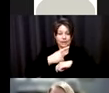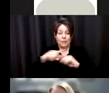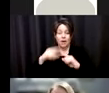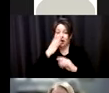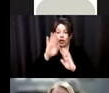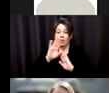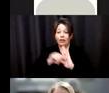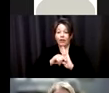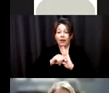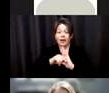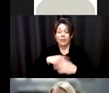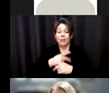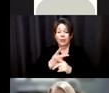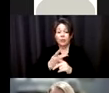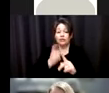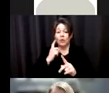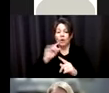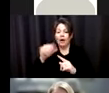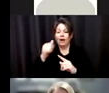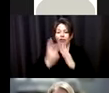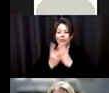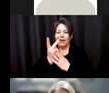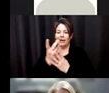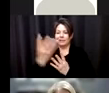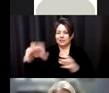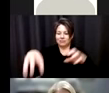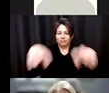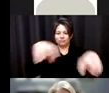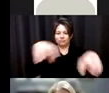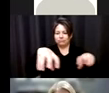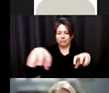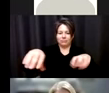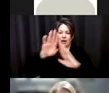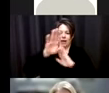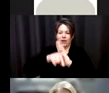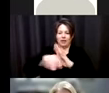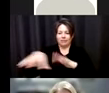background is being produced by the other plants that were around it.